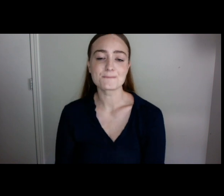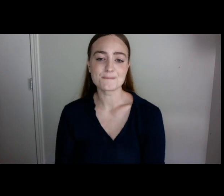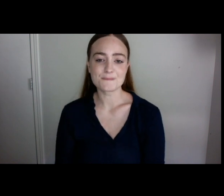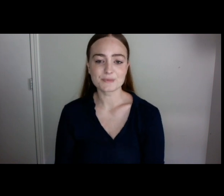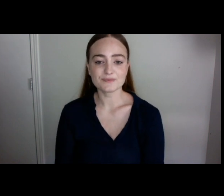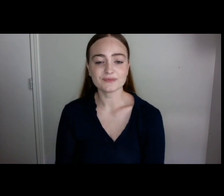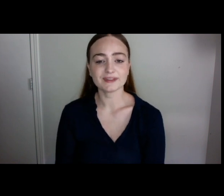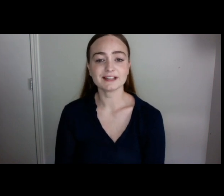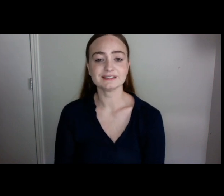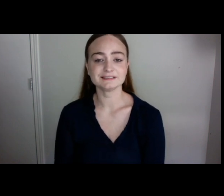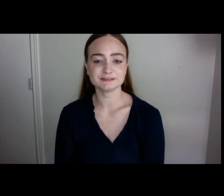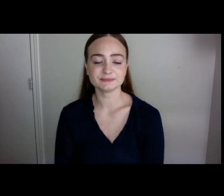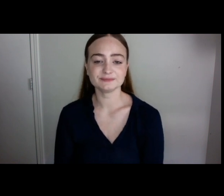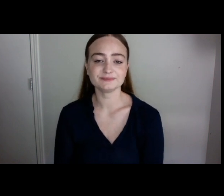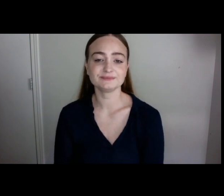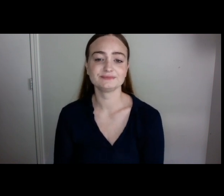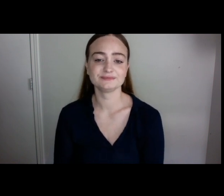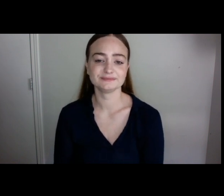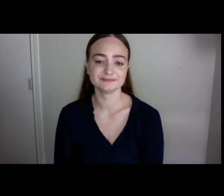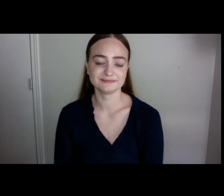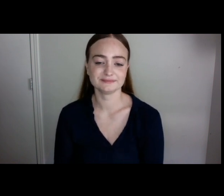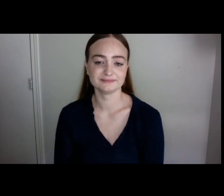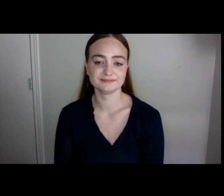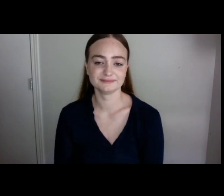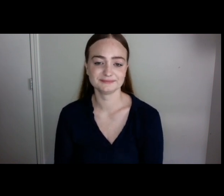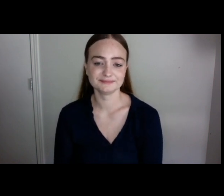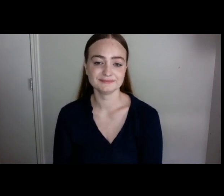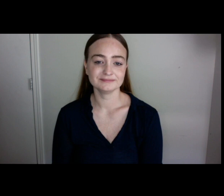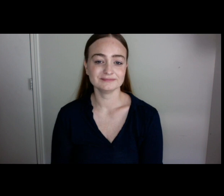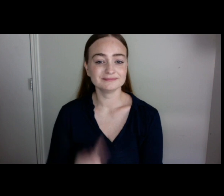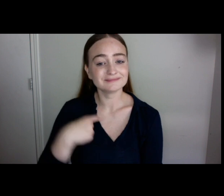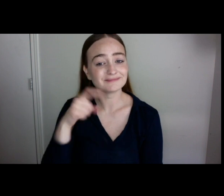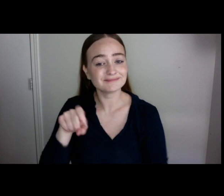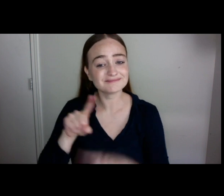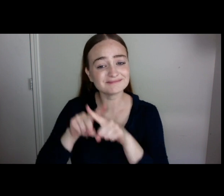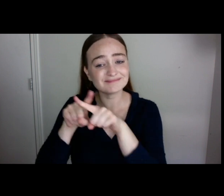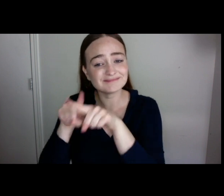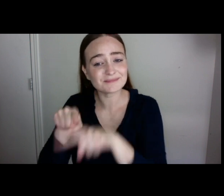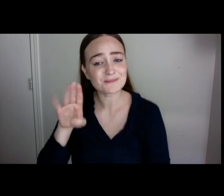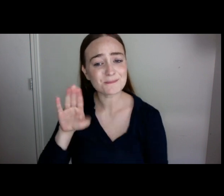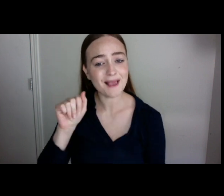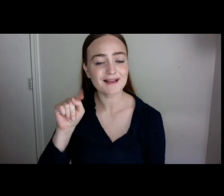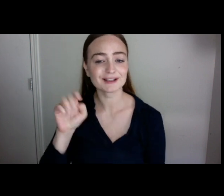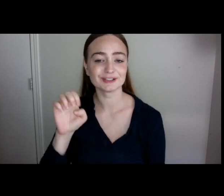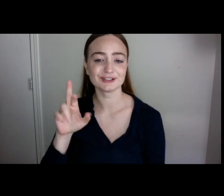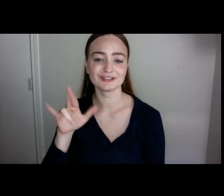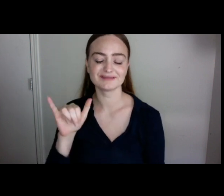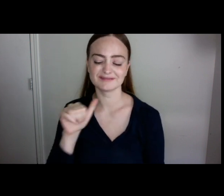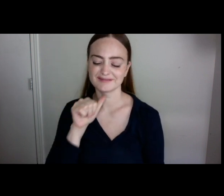Oh, to rely on a battery and not on me to give me